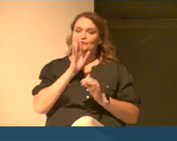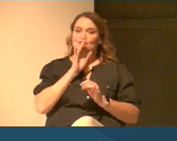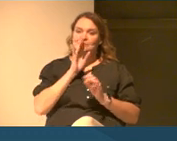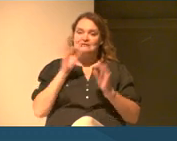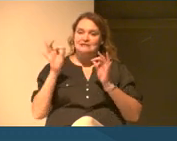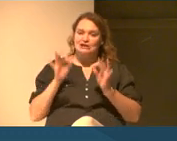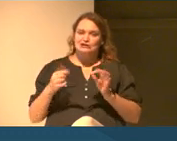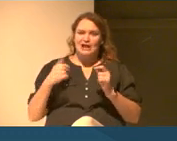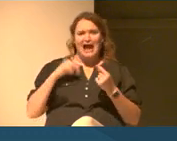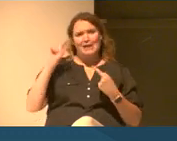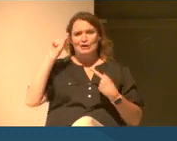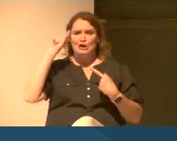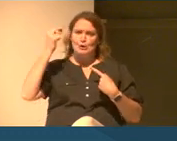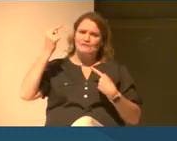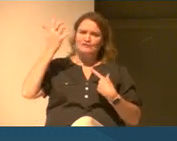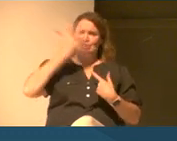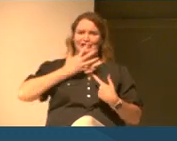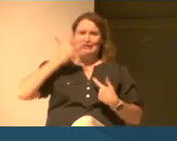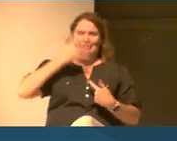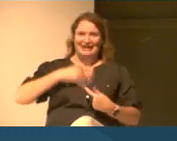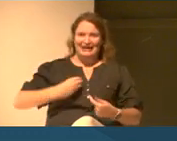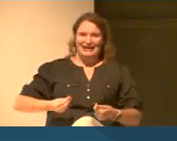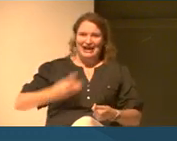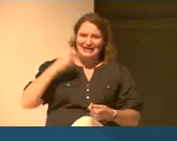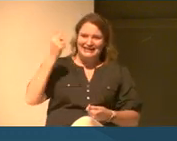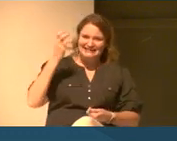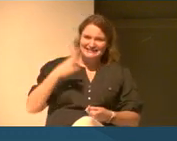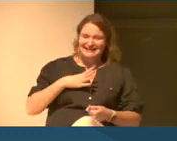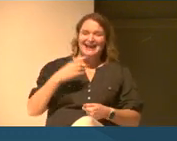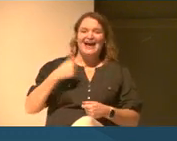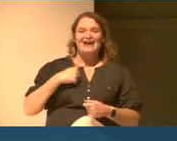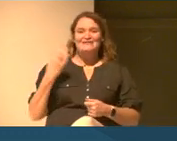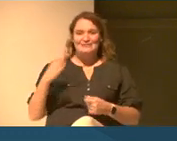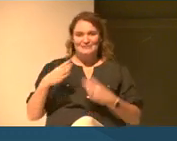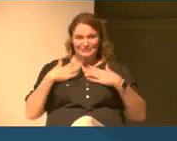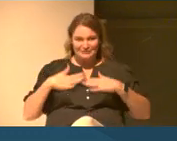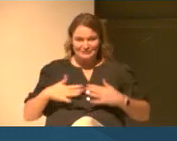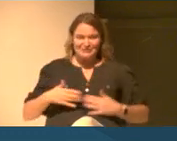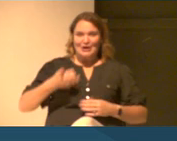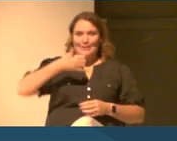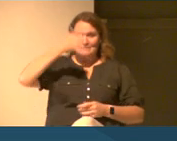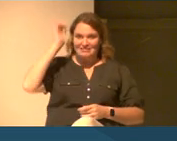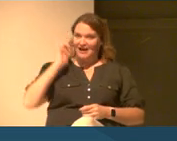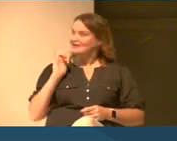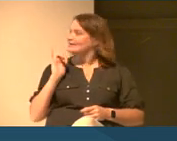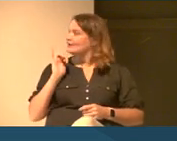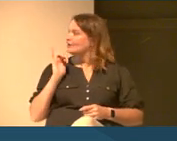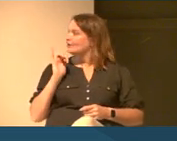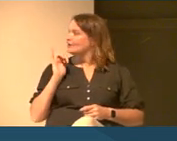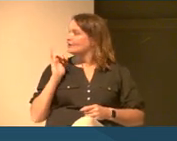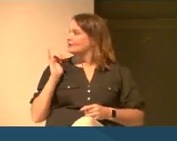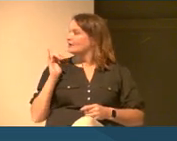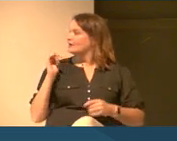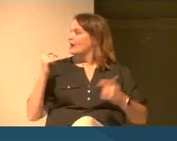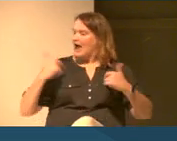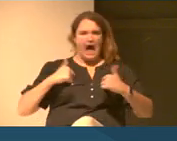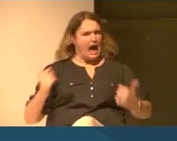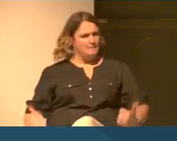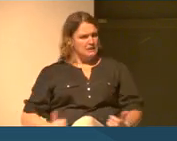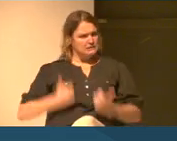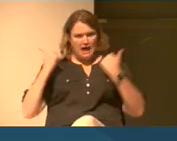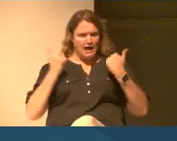I'm a goofy kind of looking Caucasian guy. I'm wearing a blue shirt, I have blonde hair. I'm live at the Hirshhorn